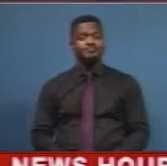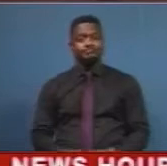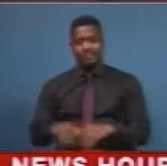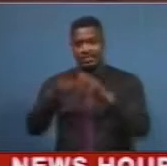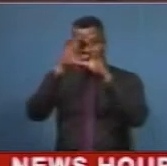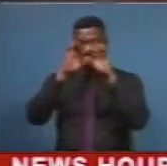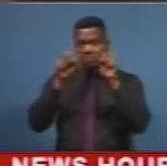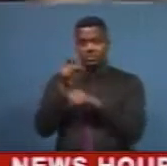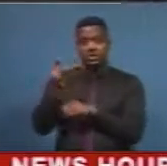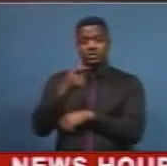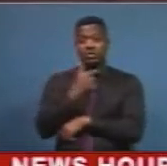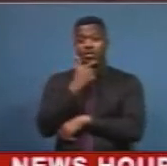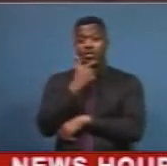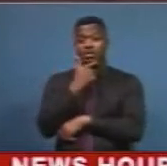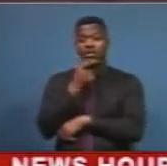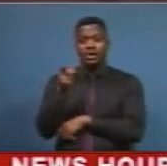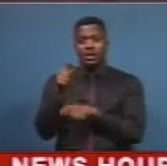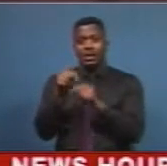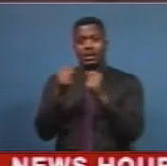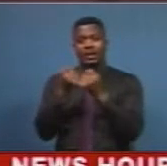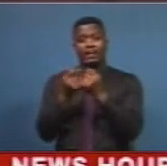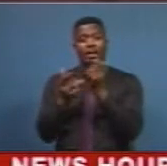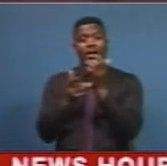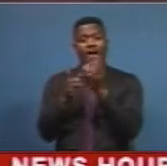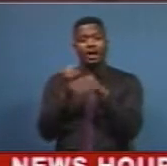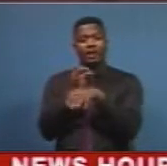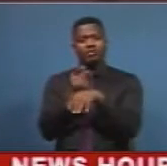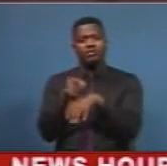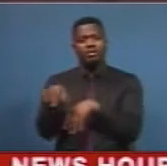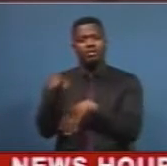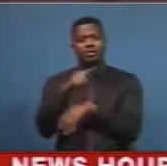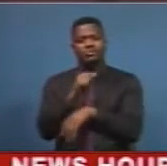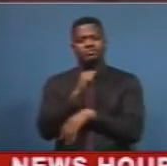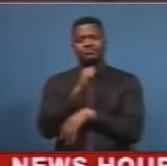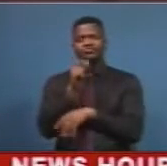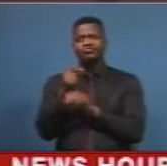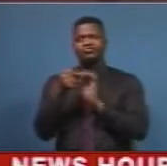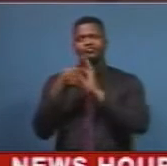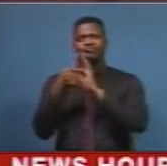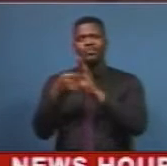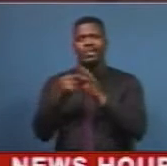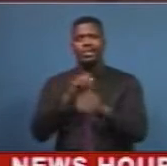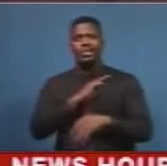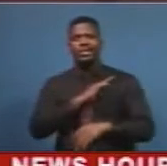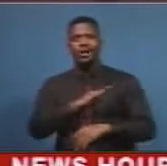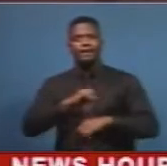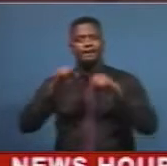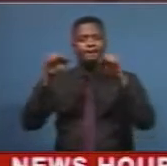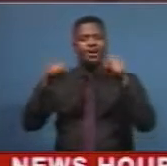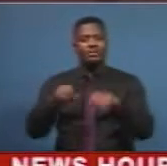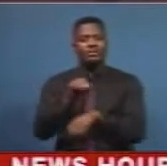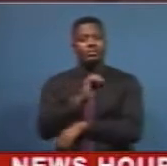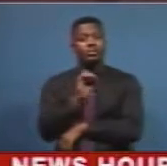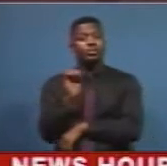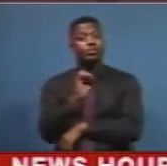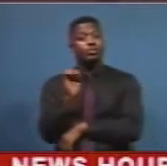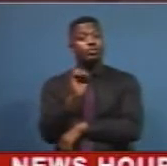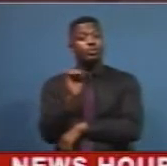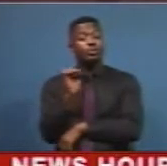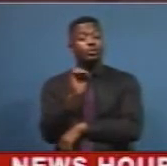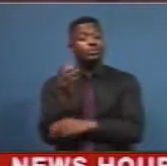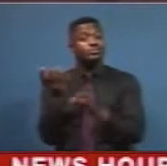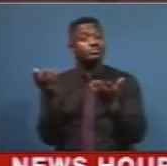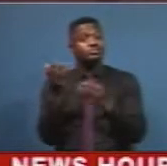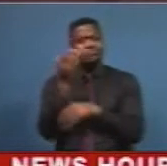President Nana Addo-Dankwa Akufo-Addo and his technical team of advisors have not demonstrated enough competence in handling this pandemic,